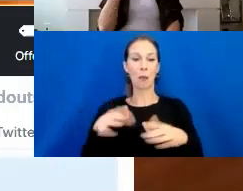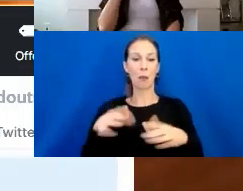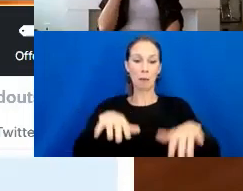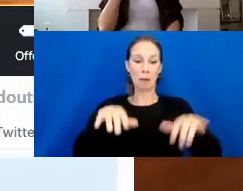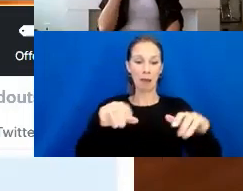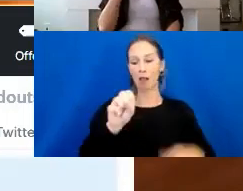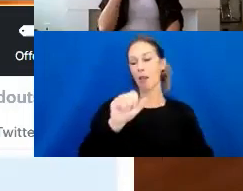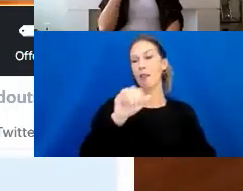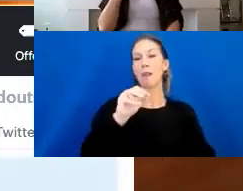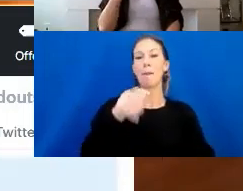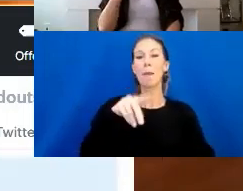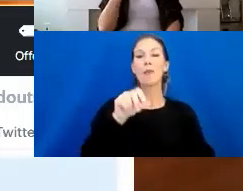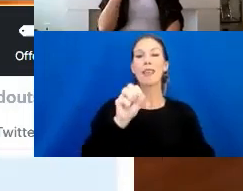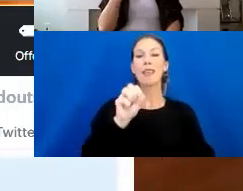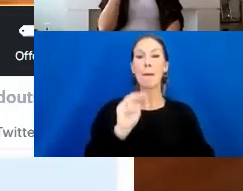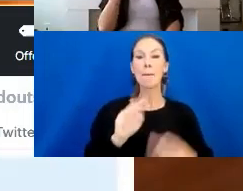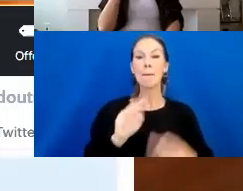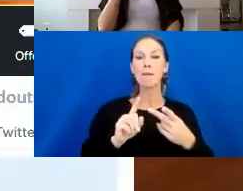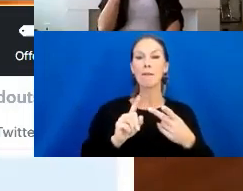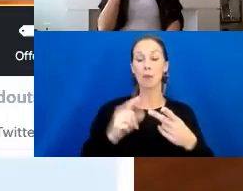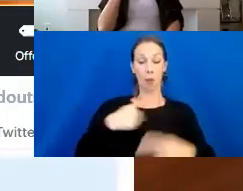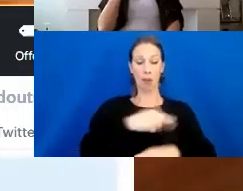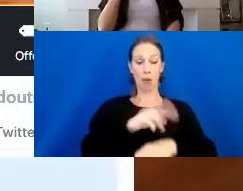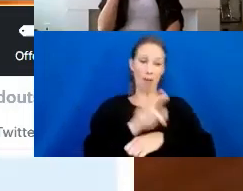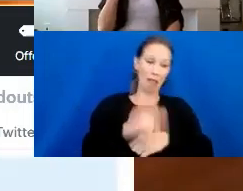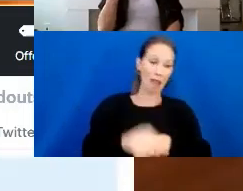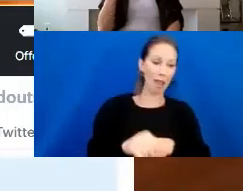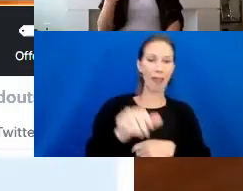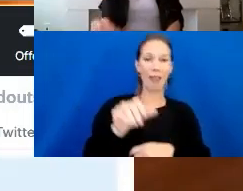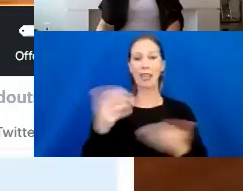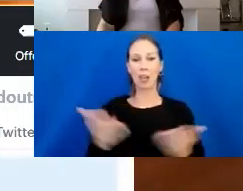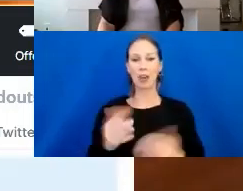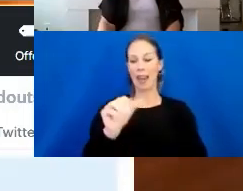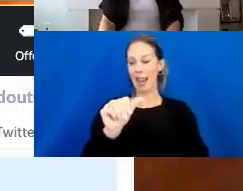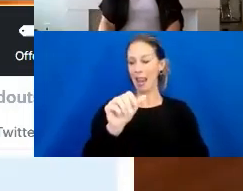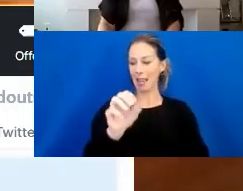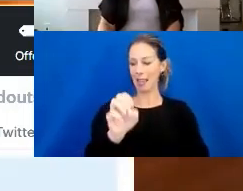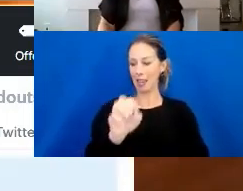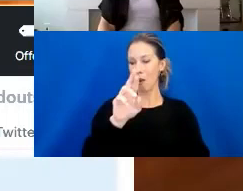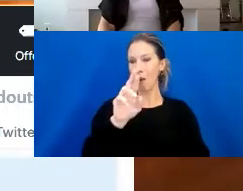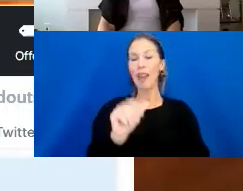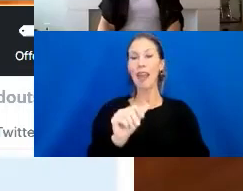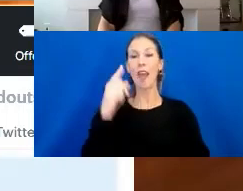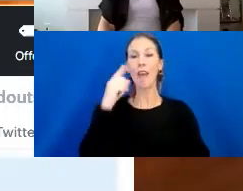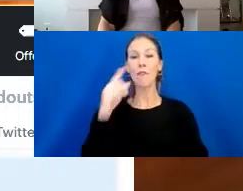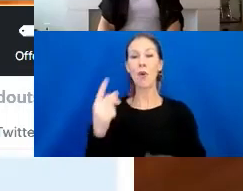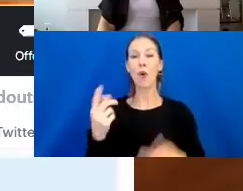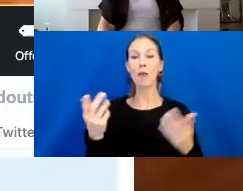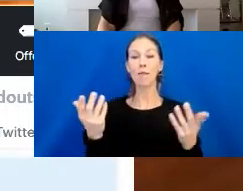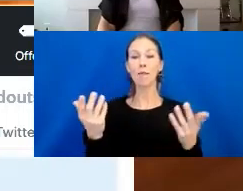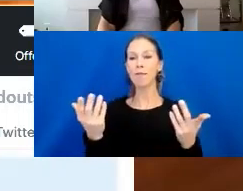used by us at AERA for the